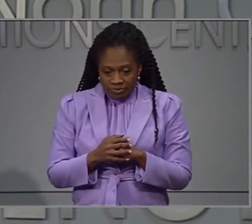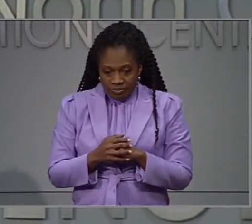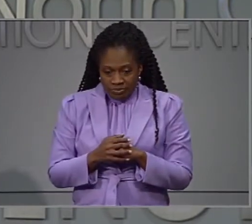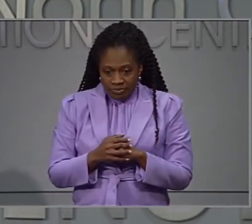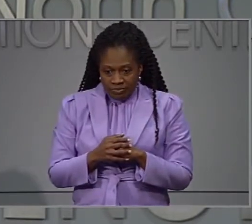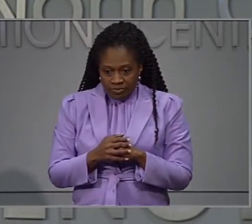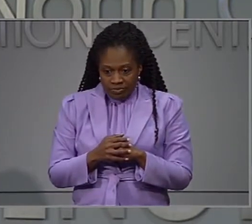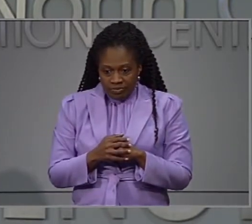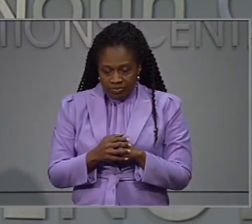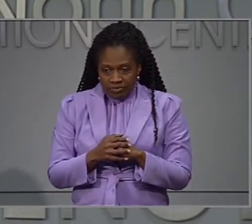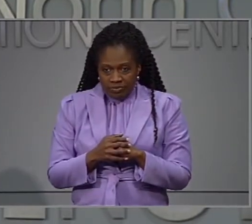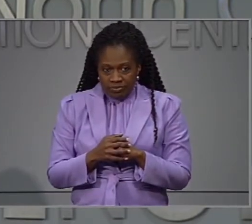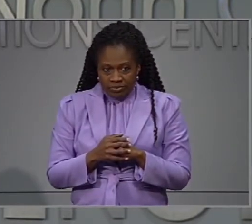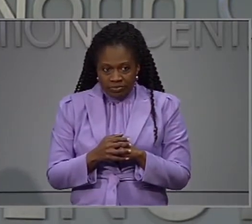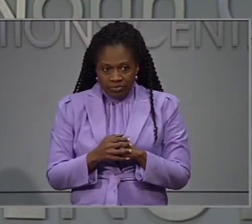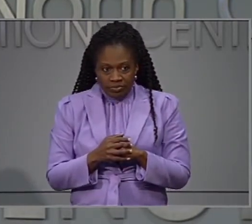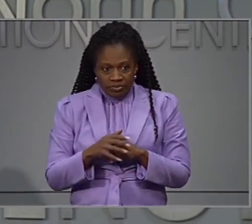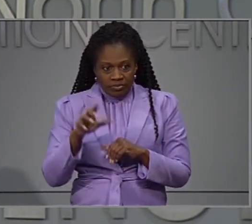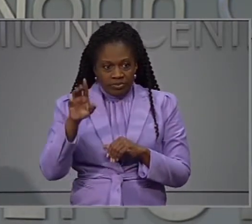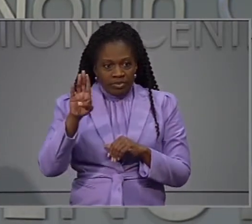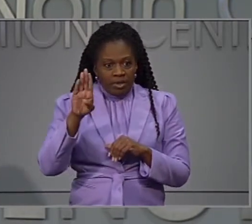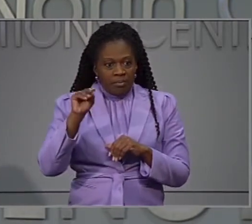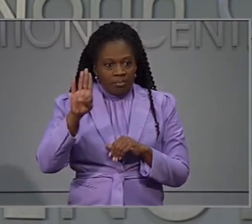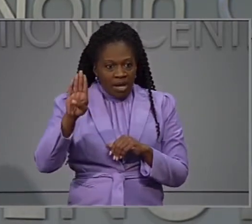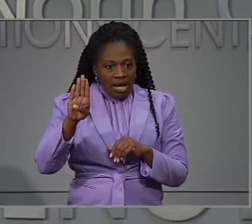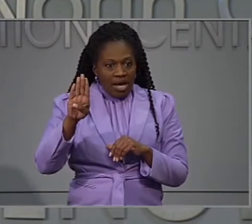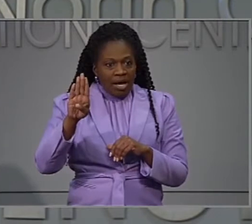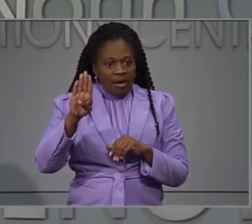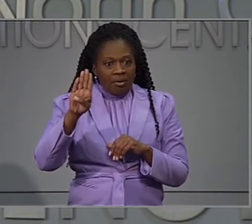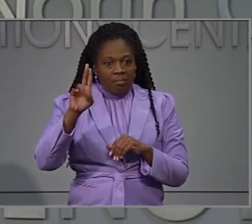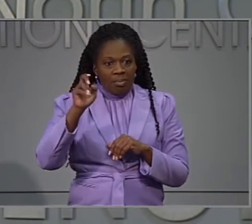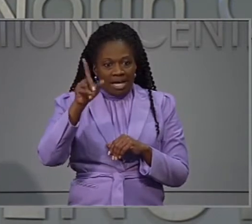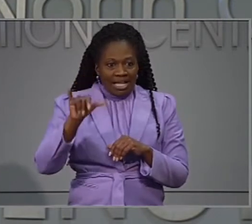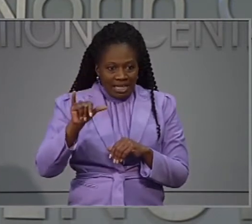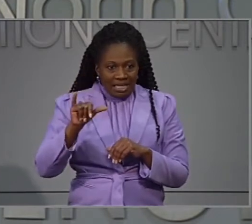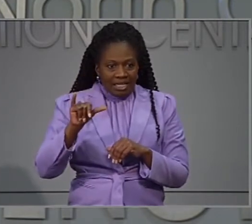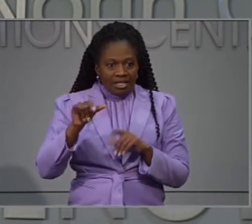Next question is from Bob Buckley with Fox 8 News in High Point.